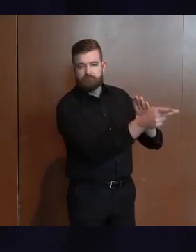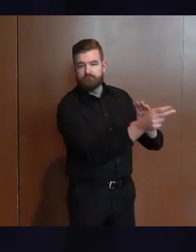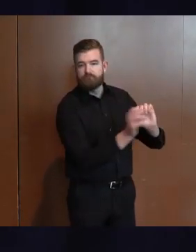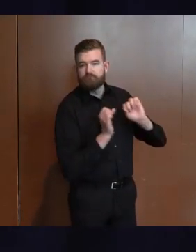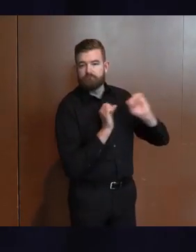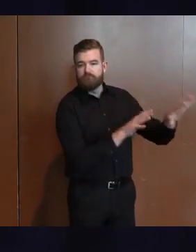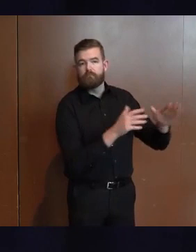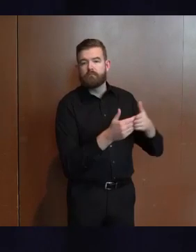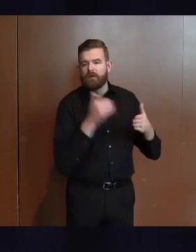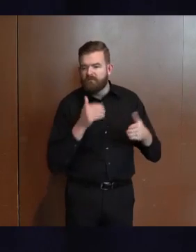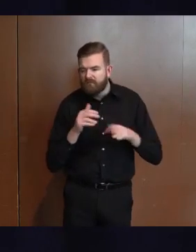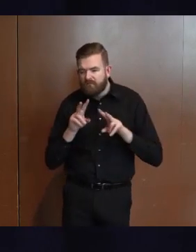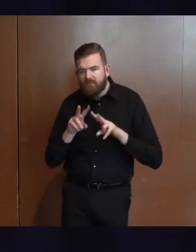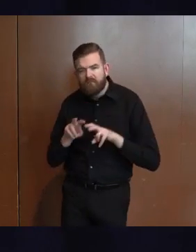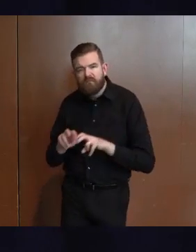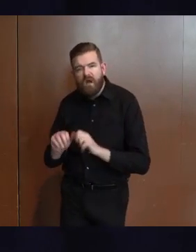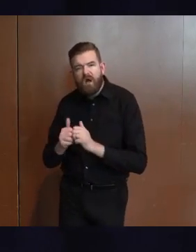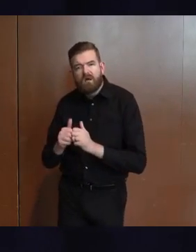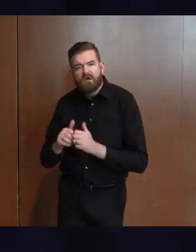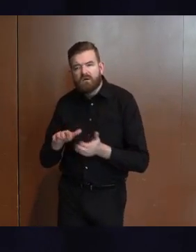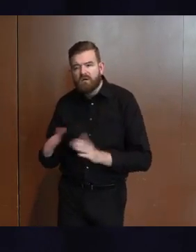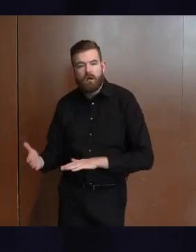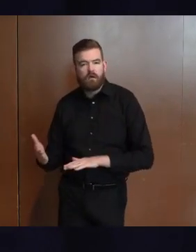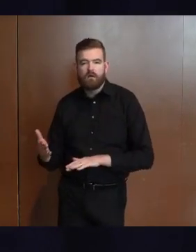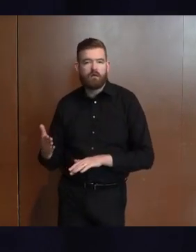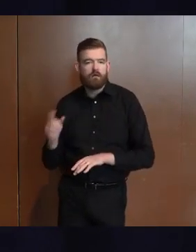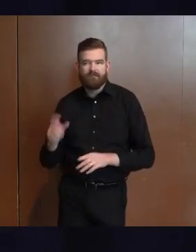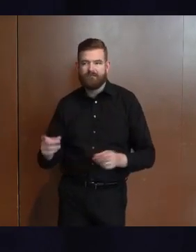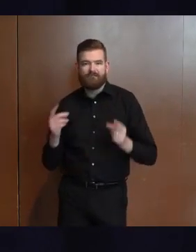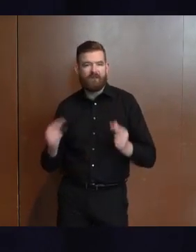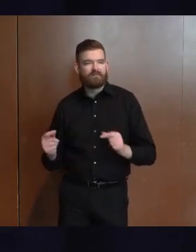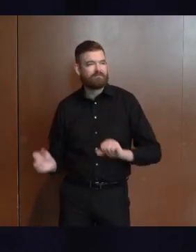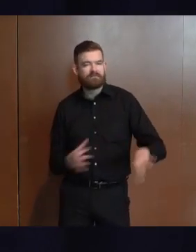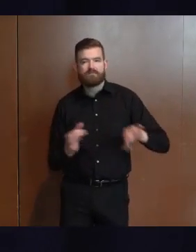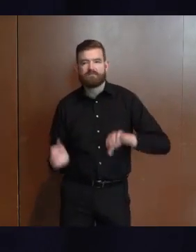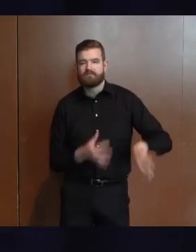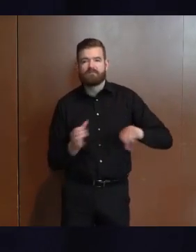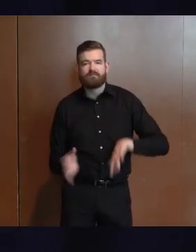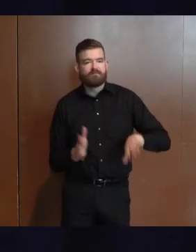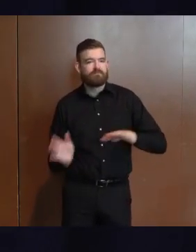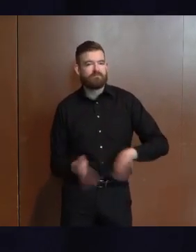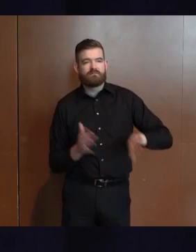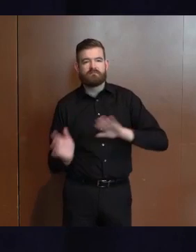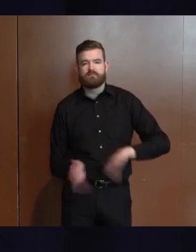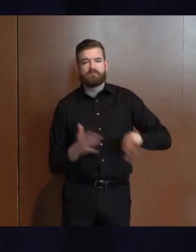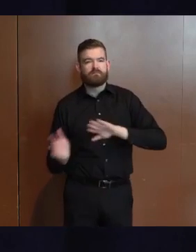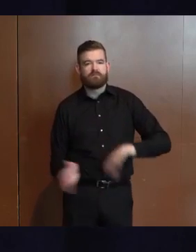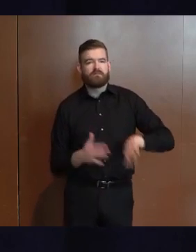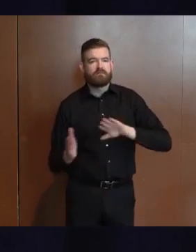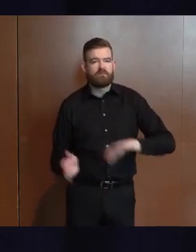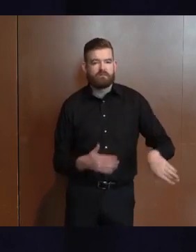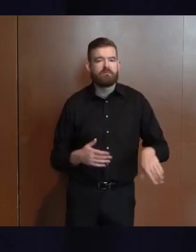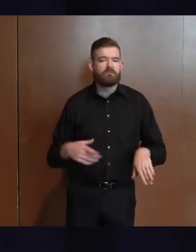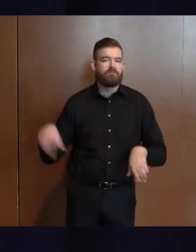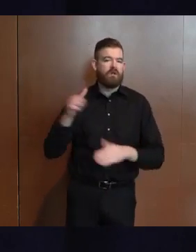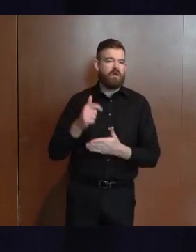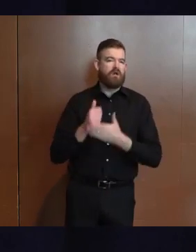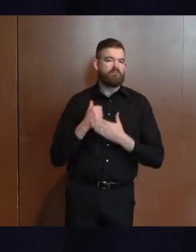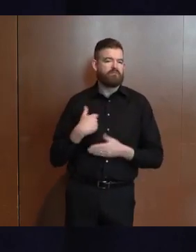to working with the funeral directors and having them work side by side with us to address that, Elise. How quickly do you expect